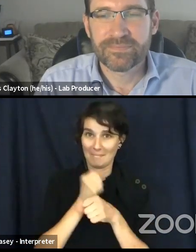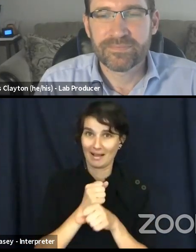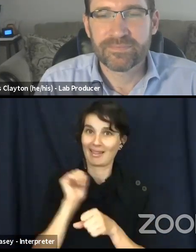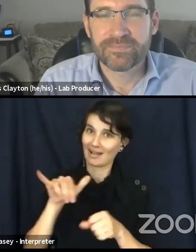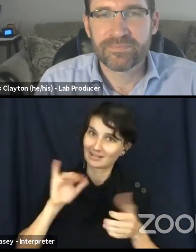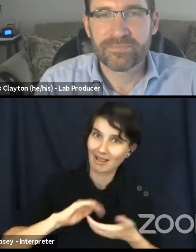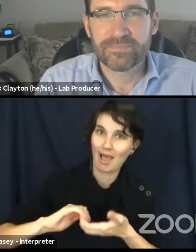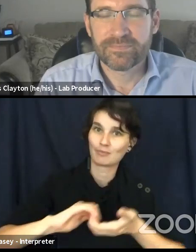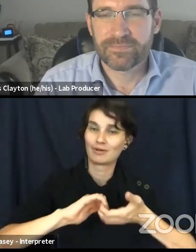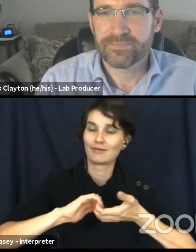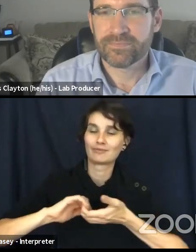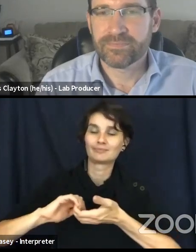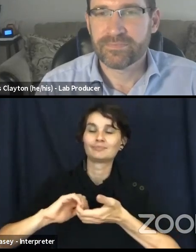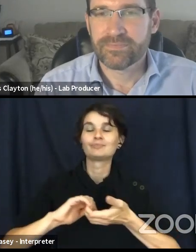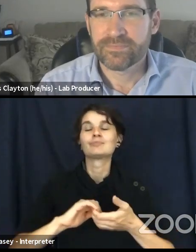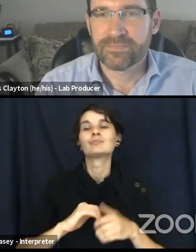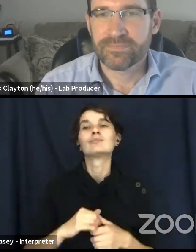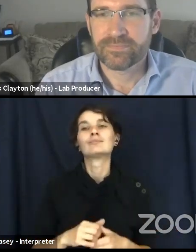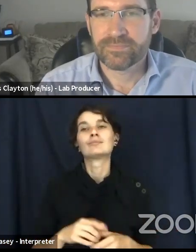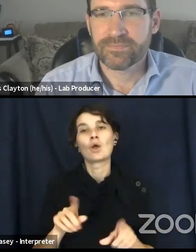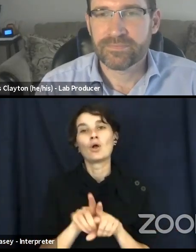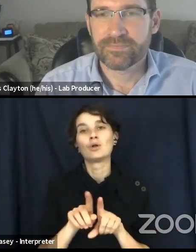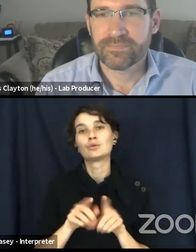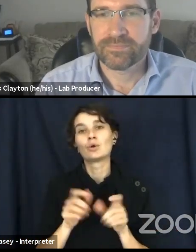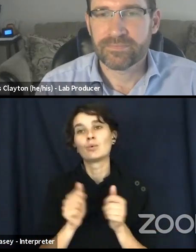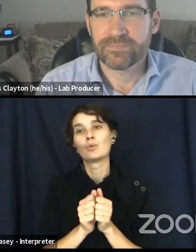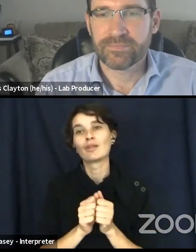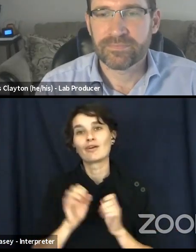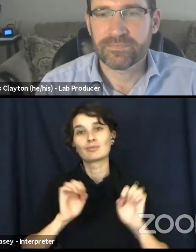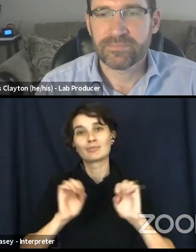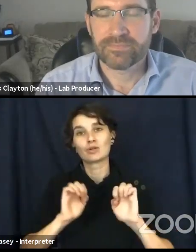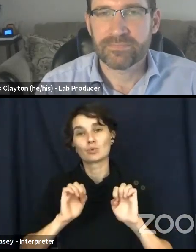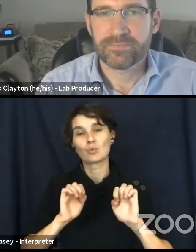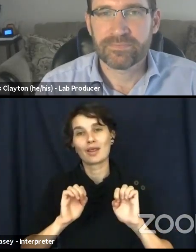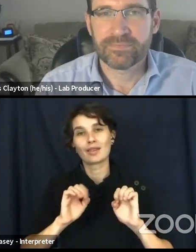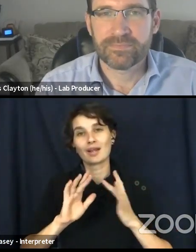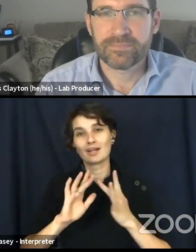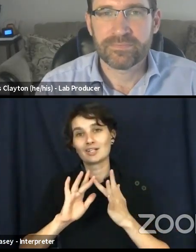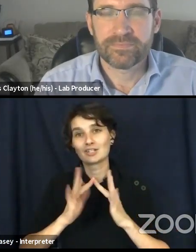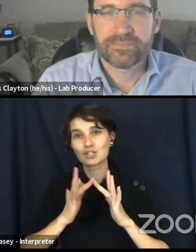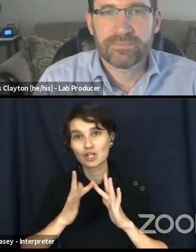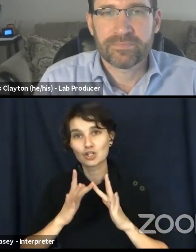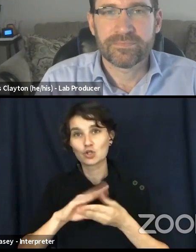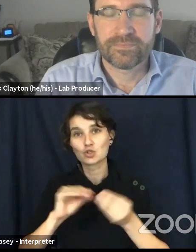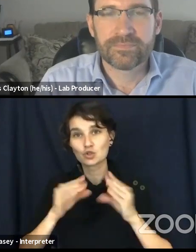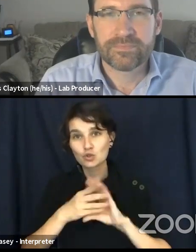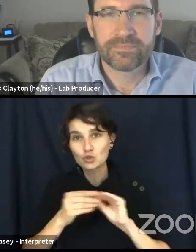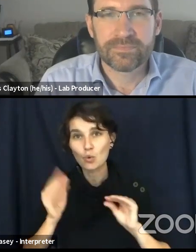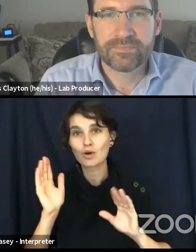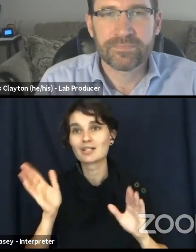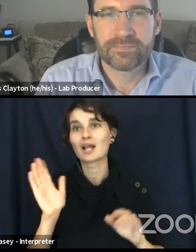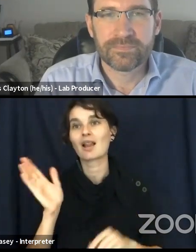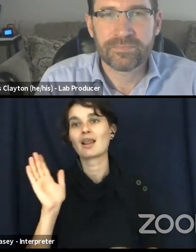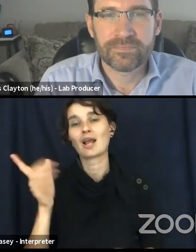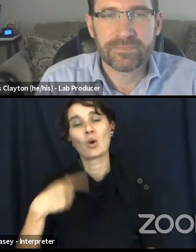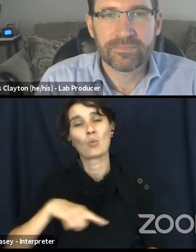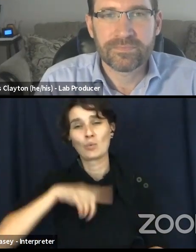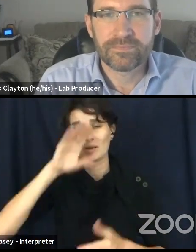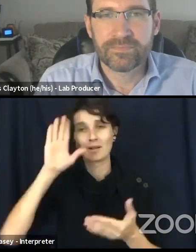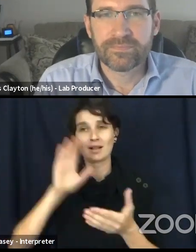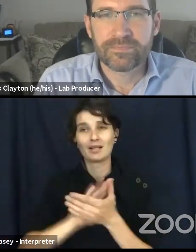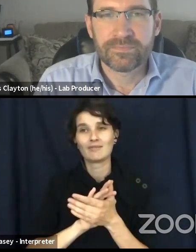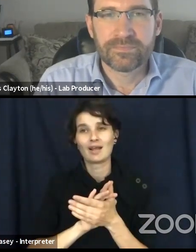We've also with our experiments in digital storytelling program, we've highly believed that the influence is going to go,